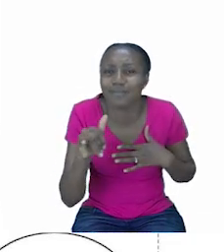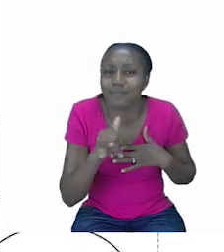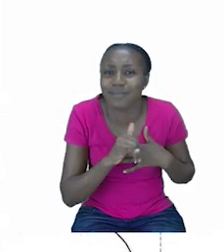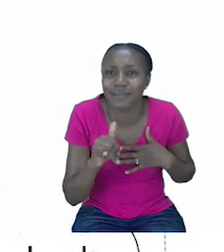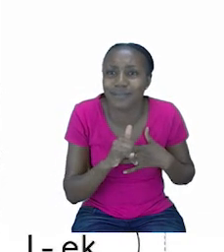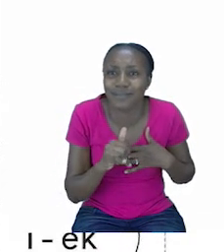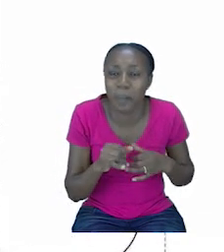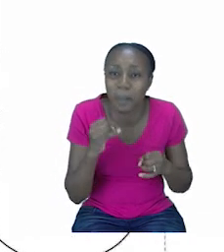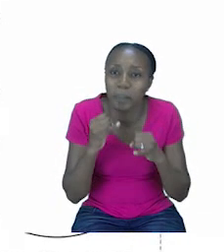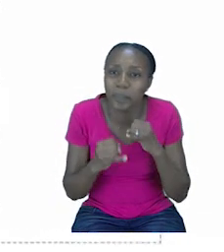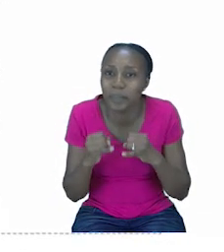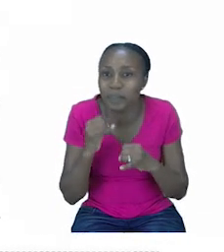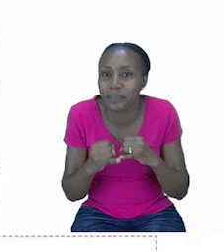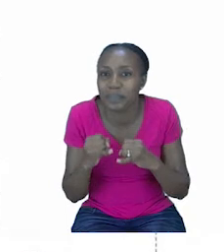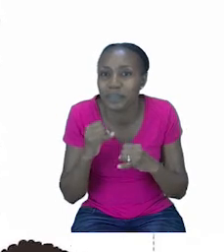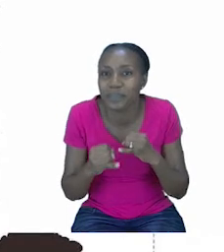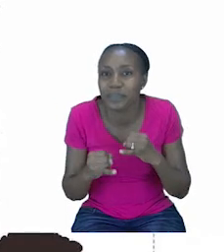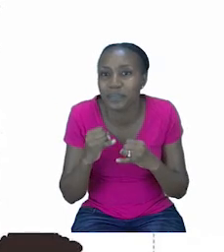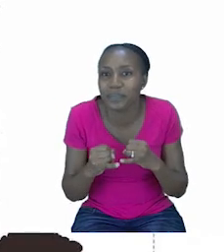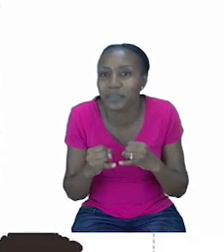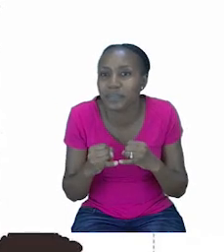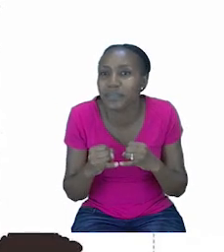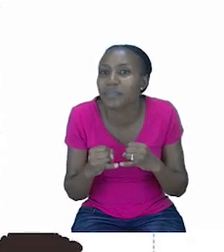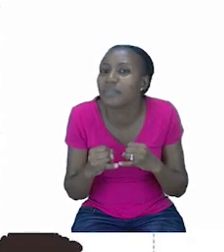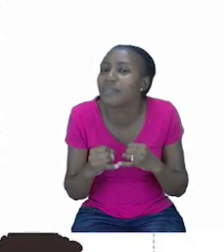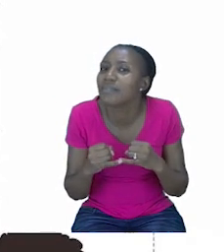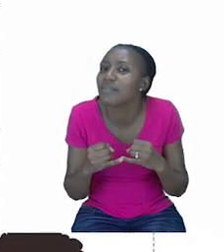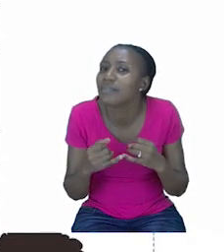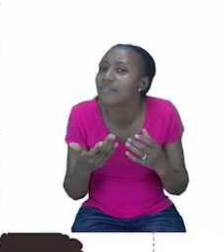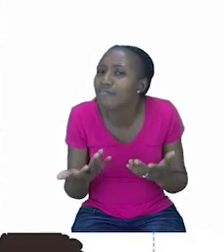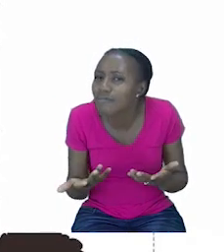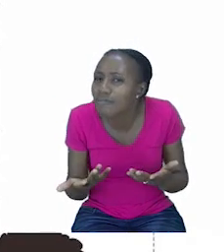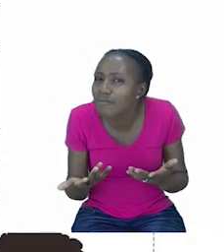And lastly, do we say,